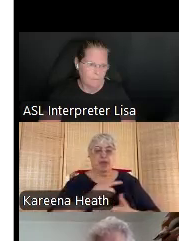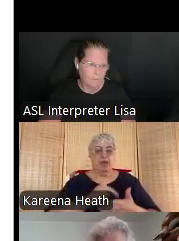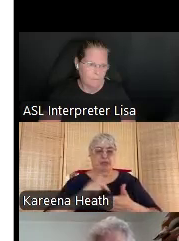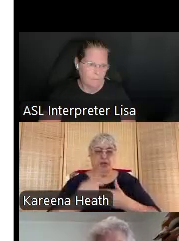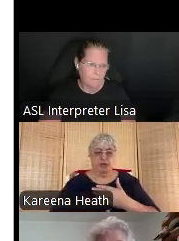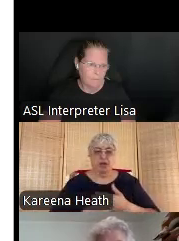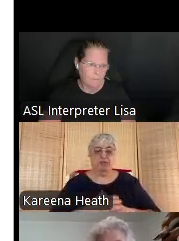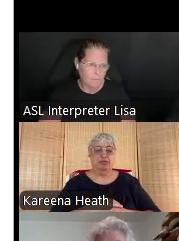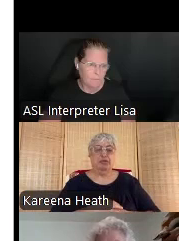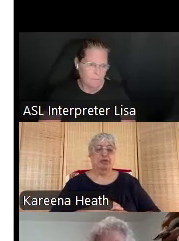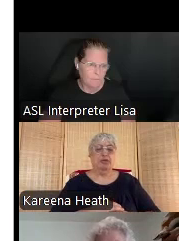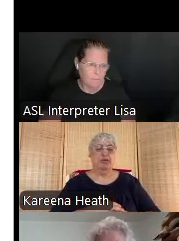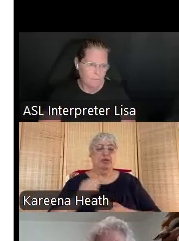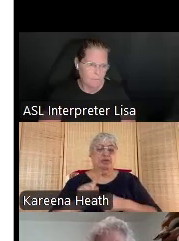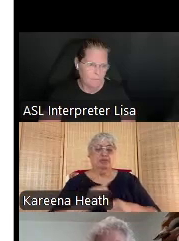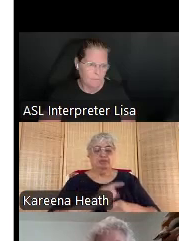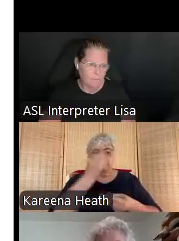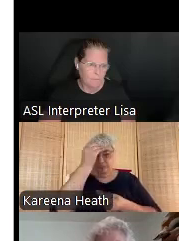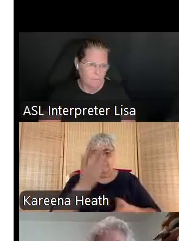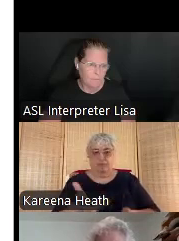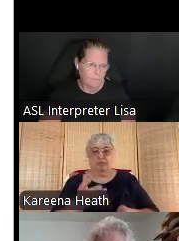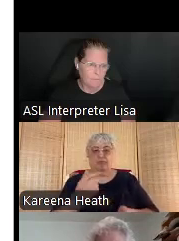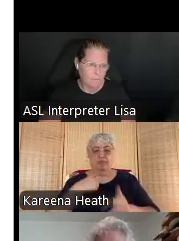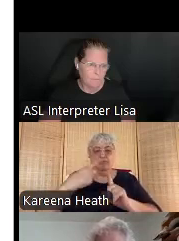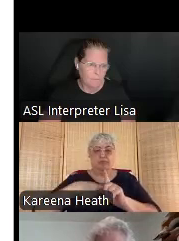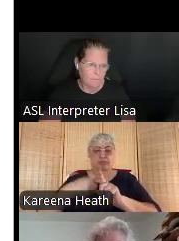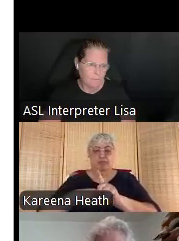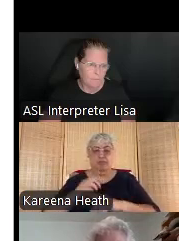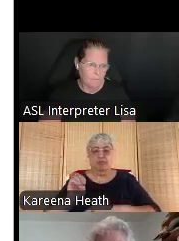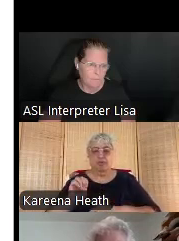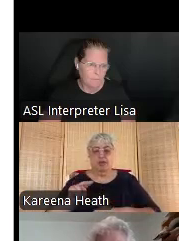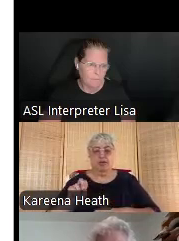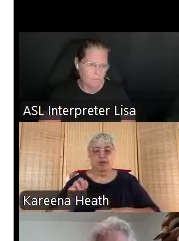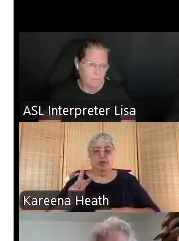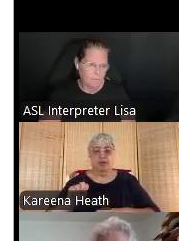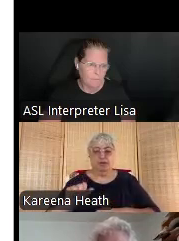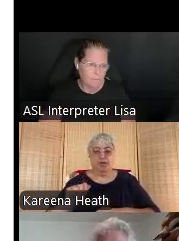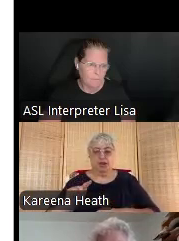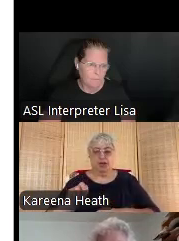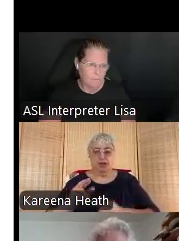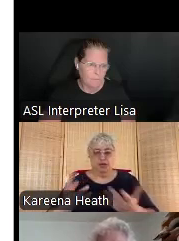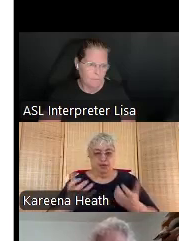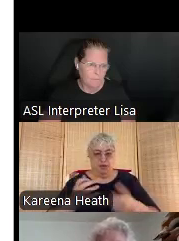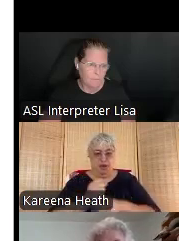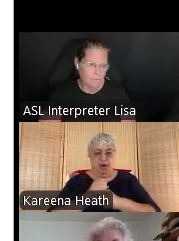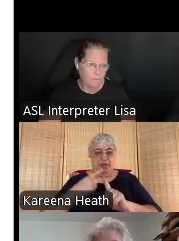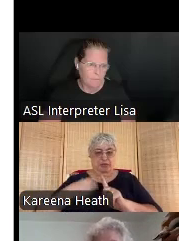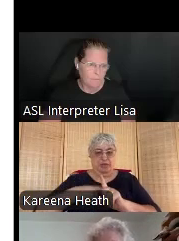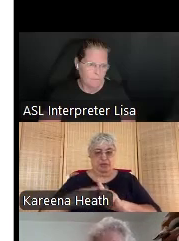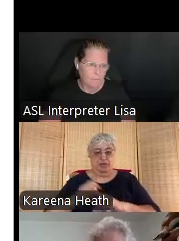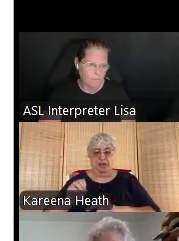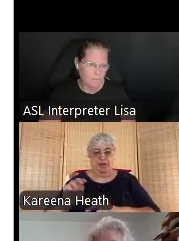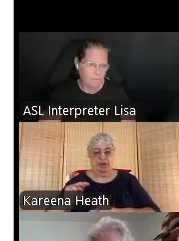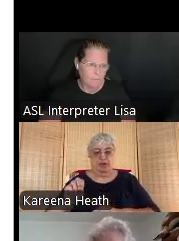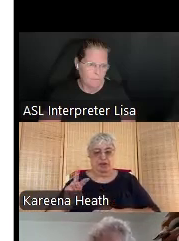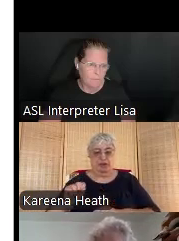programs. I also want to note that we do have a monthly e-newsletter. So if anybody is interested in getting the monthly e-news and it has